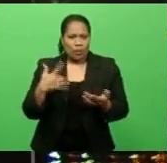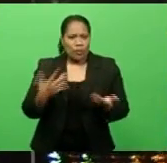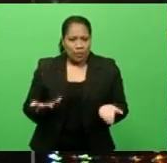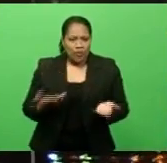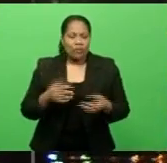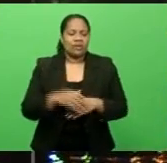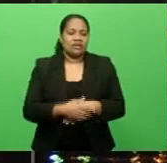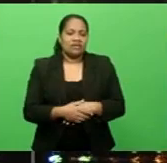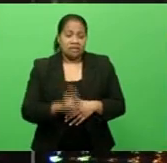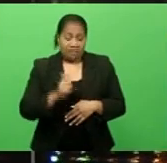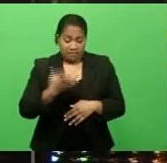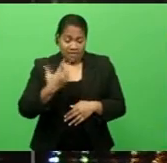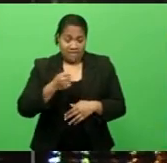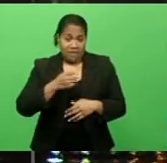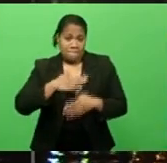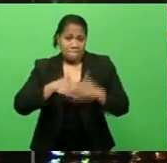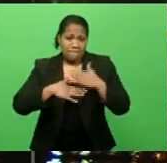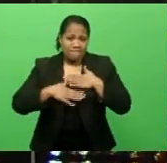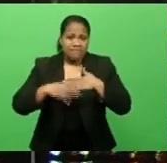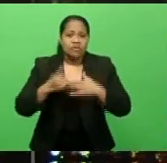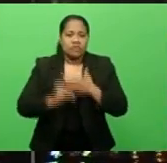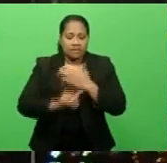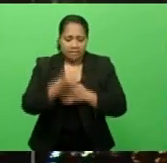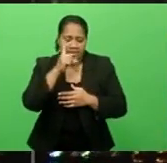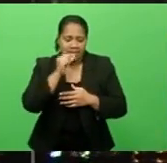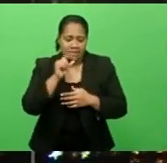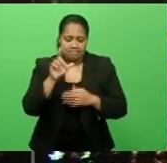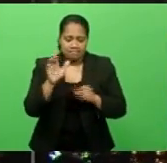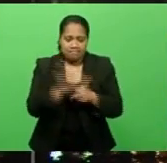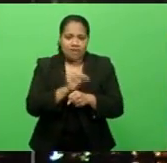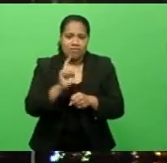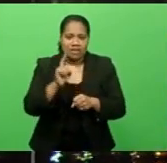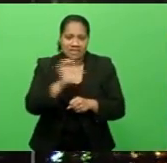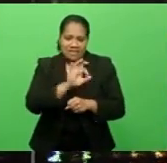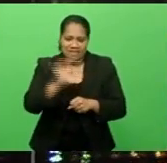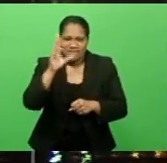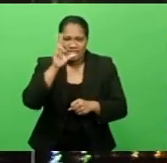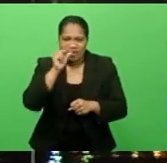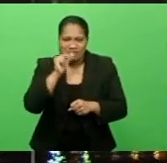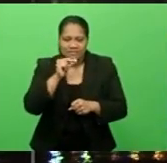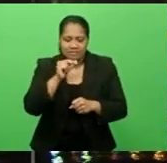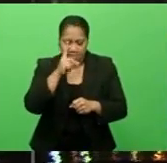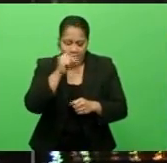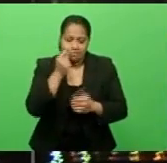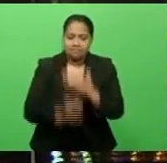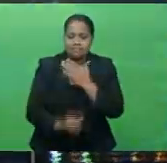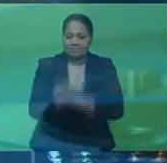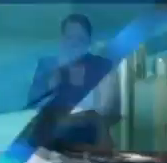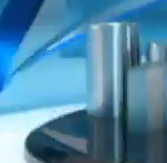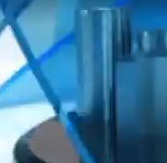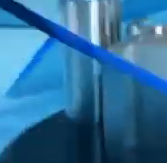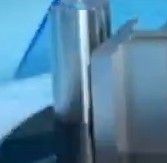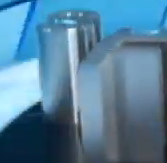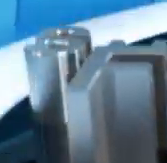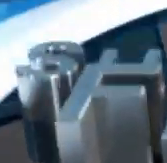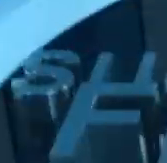have passion, you can make the impossible happen. Sanya Nimboila with the success story.